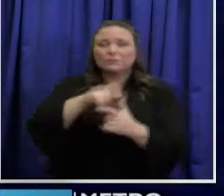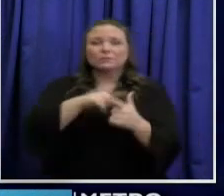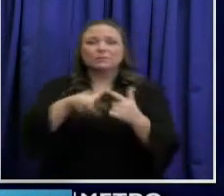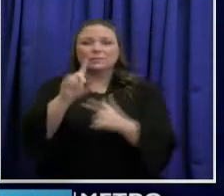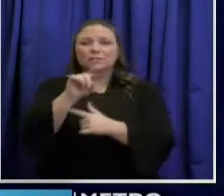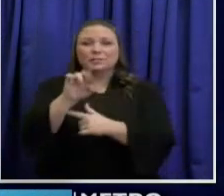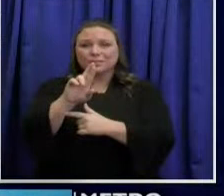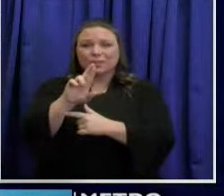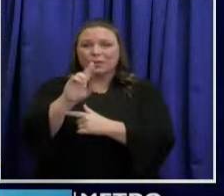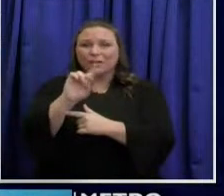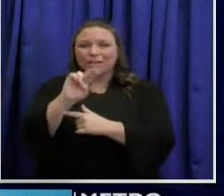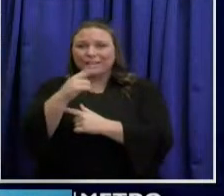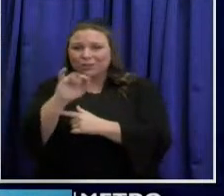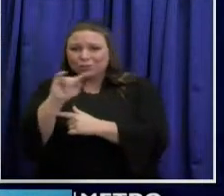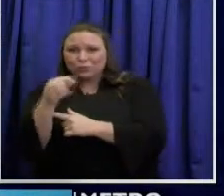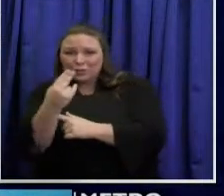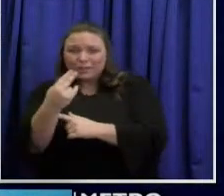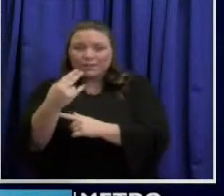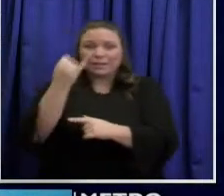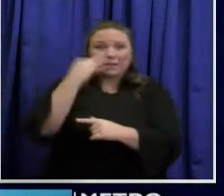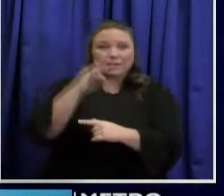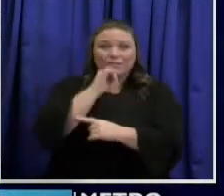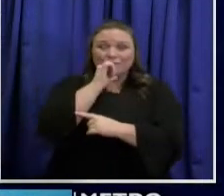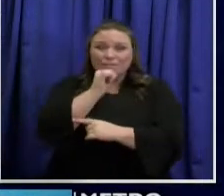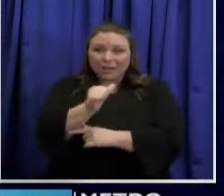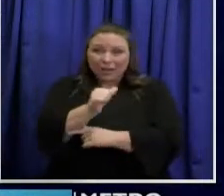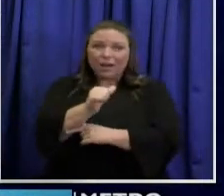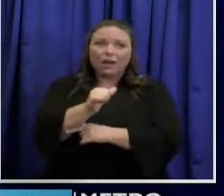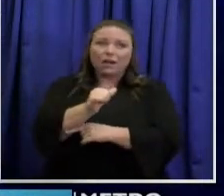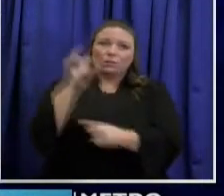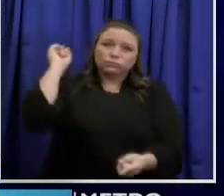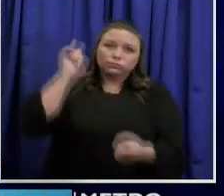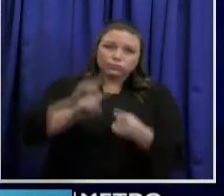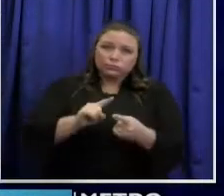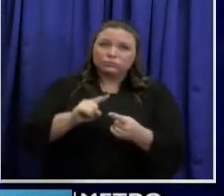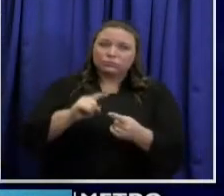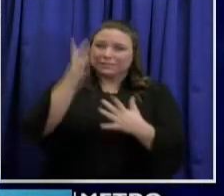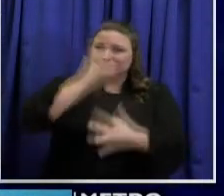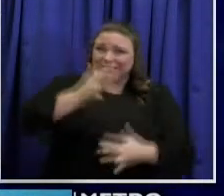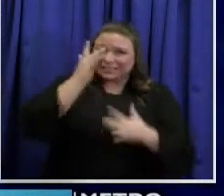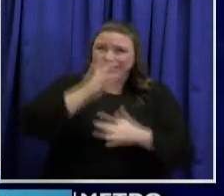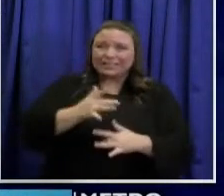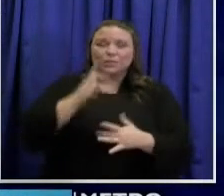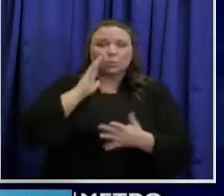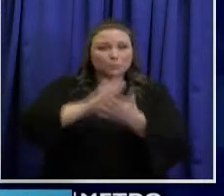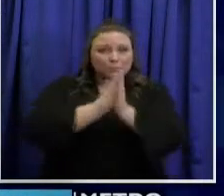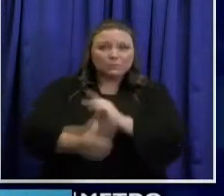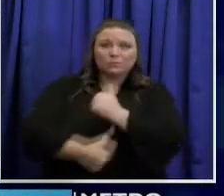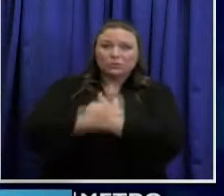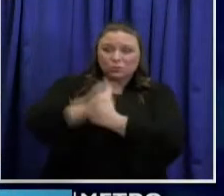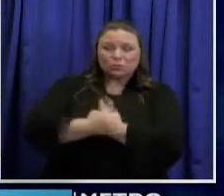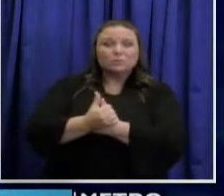counts further, a winter spike could be especially dangerous. And this is what we are seeing.